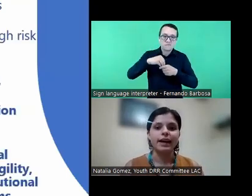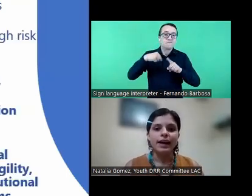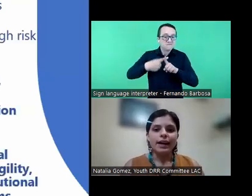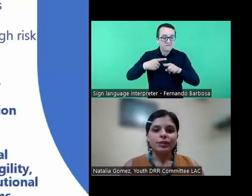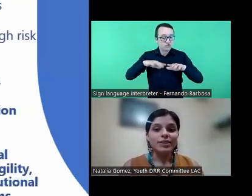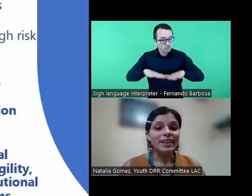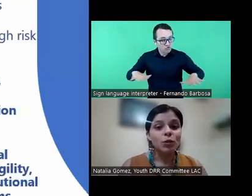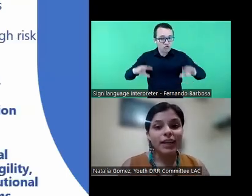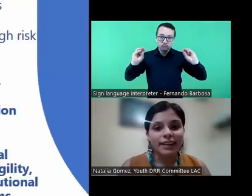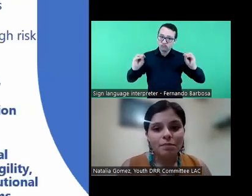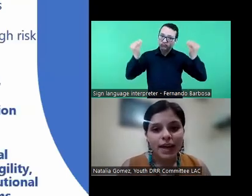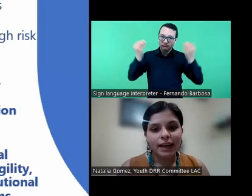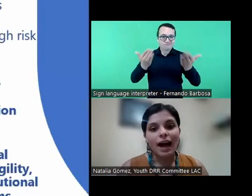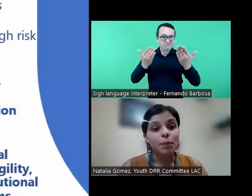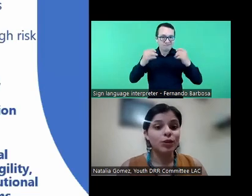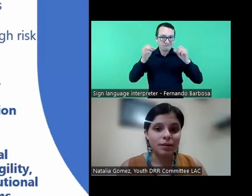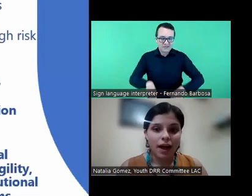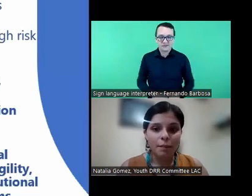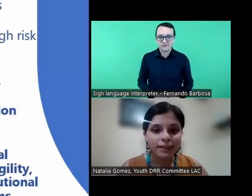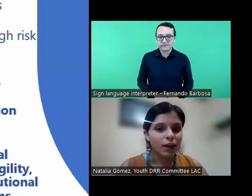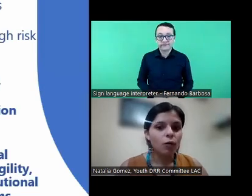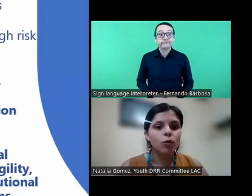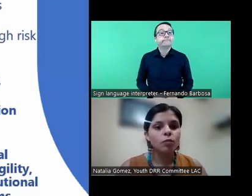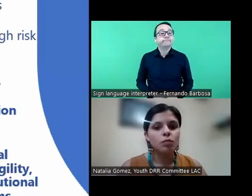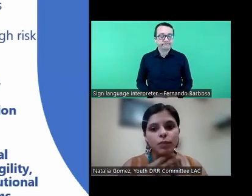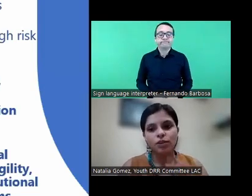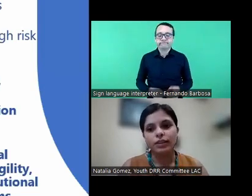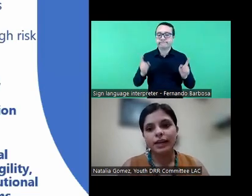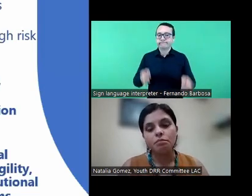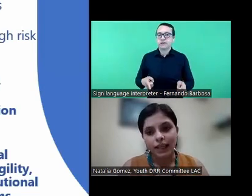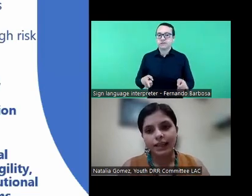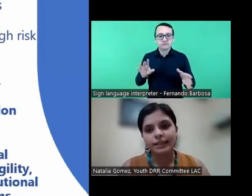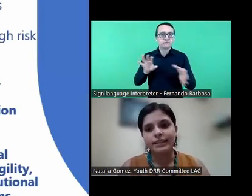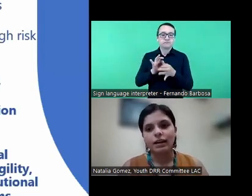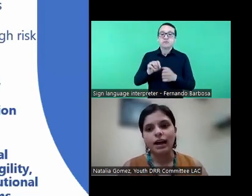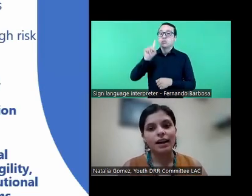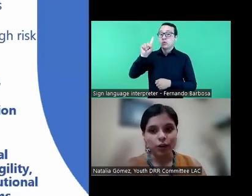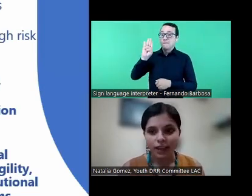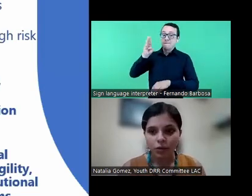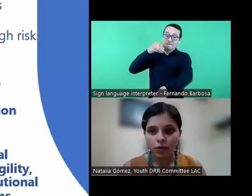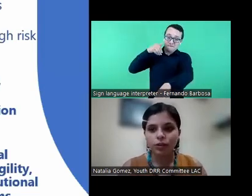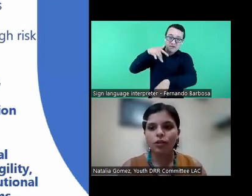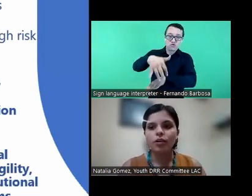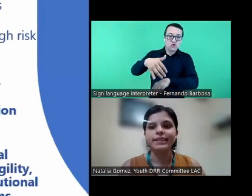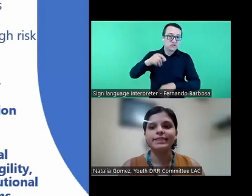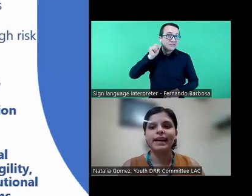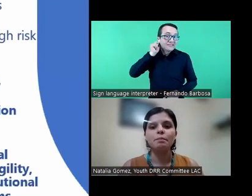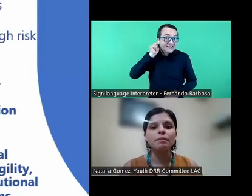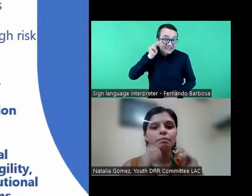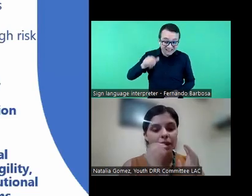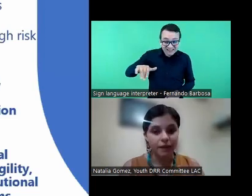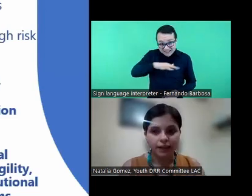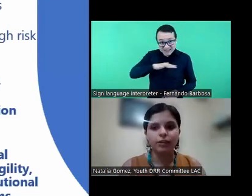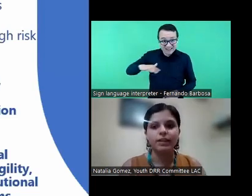of children and adolescents. So we have that also around 1